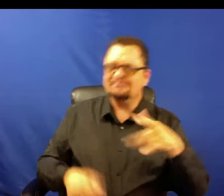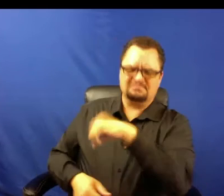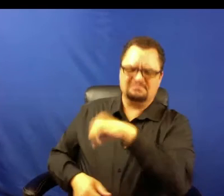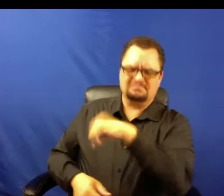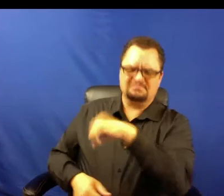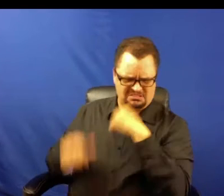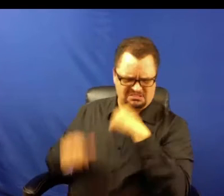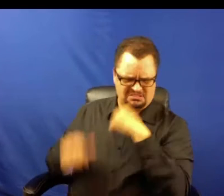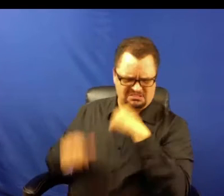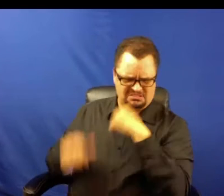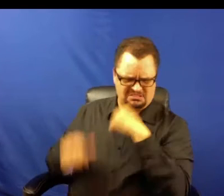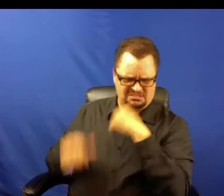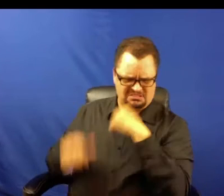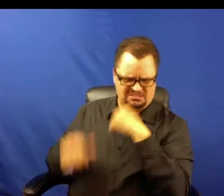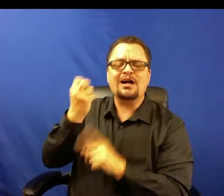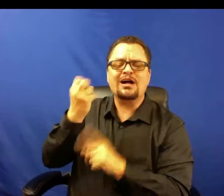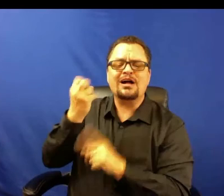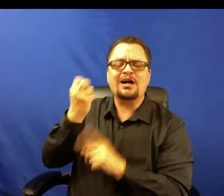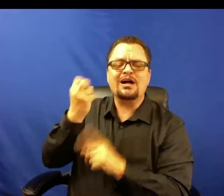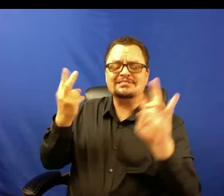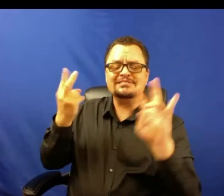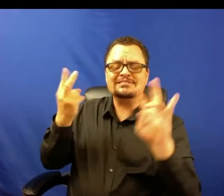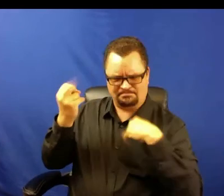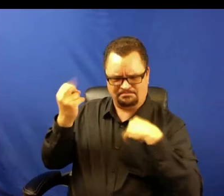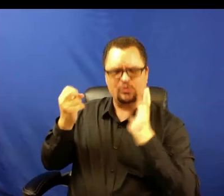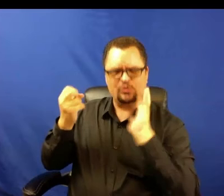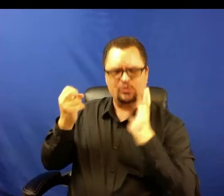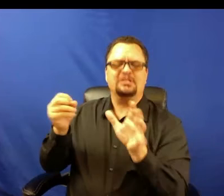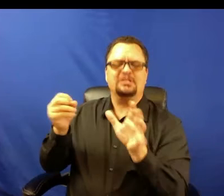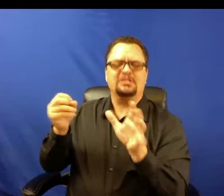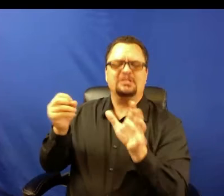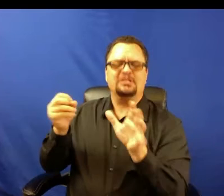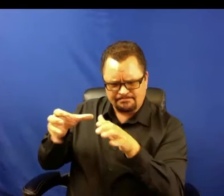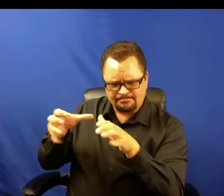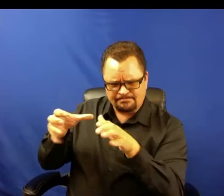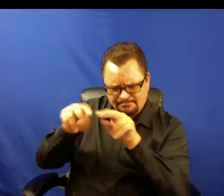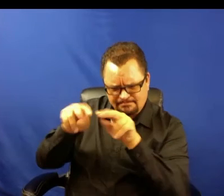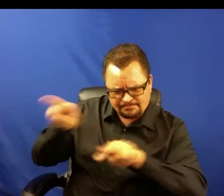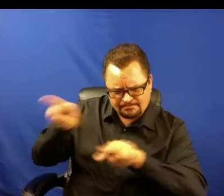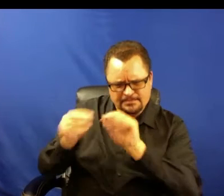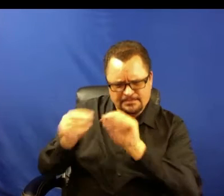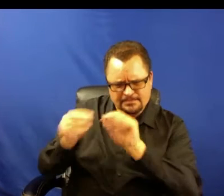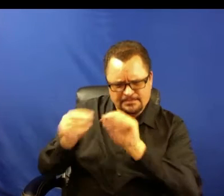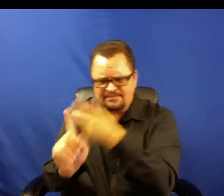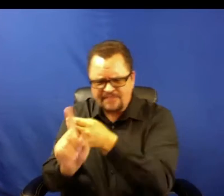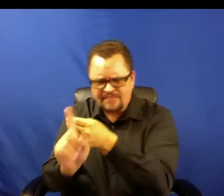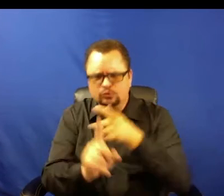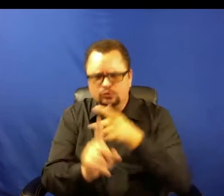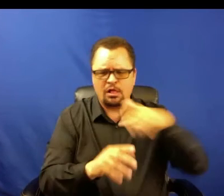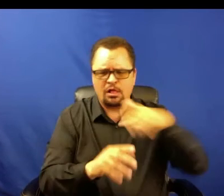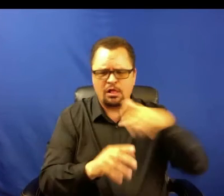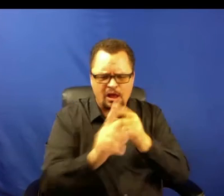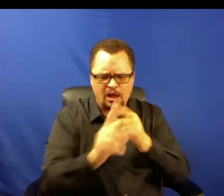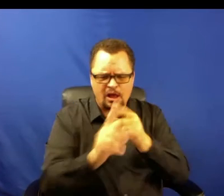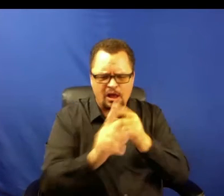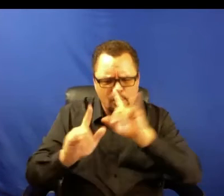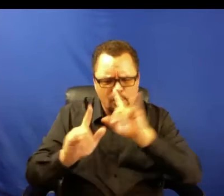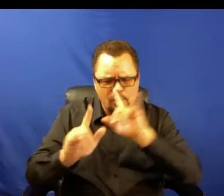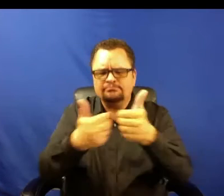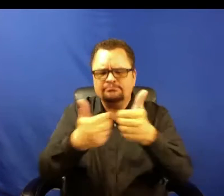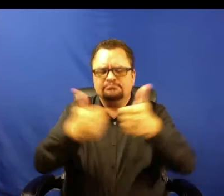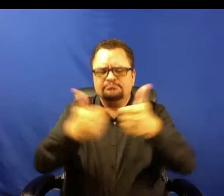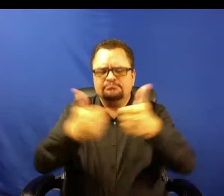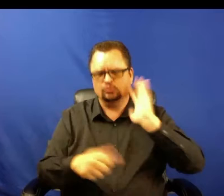it vaccinates over time. Yeah. Thank you. And have this at the top of your recollection, but El Paso